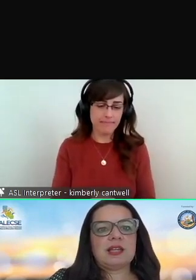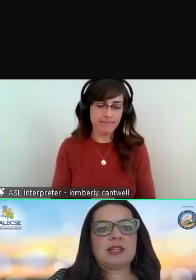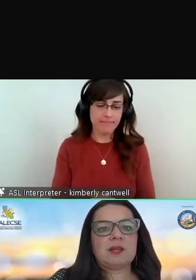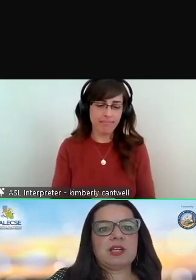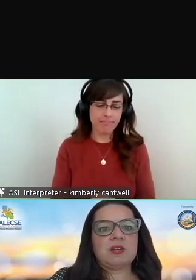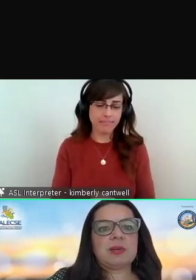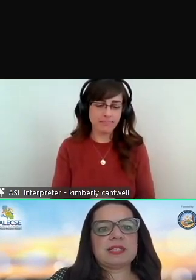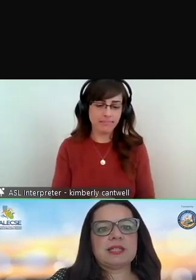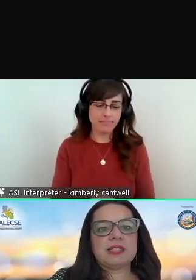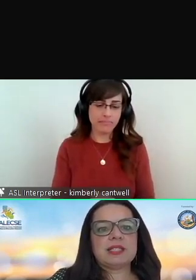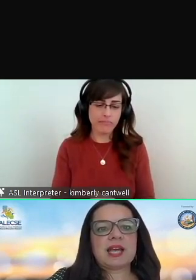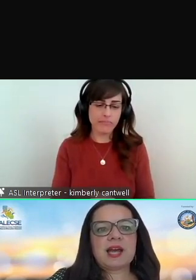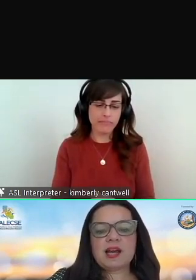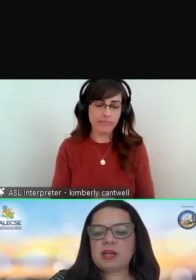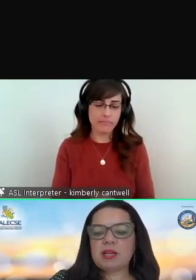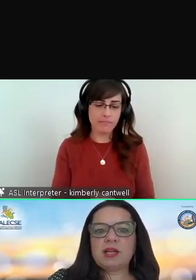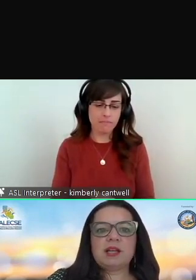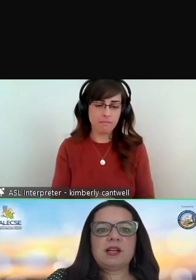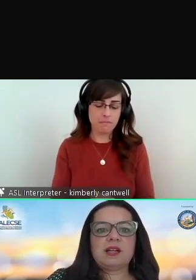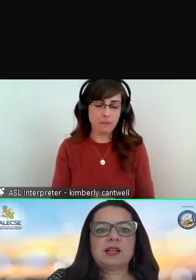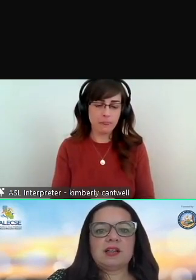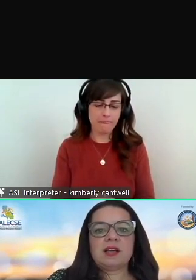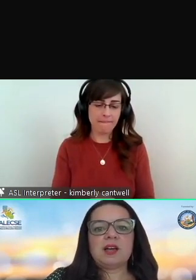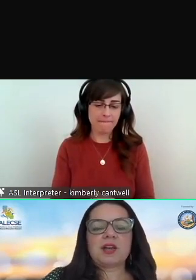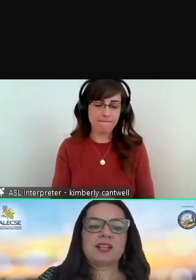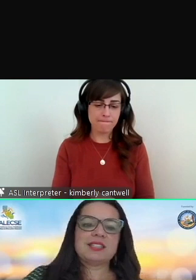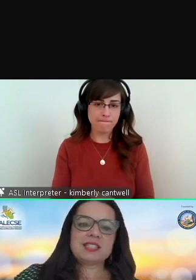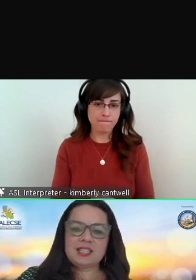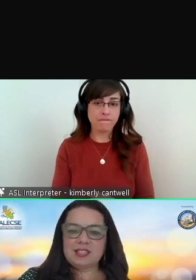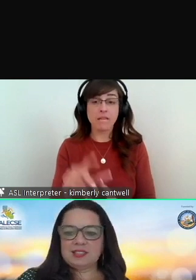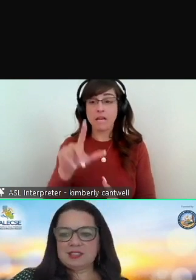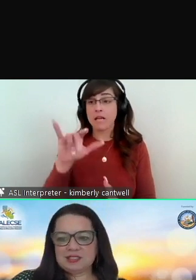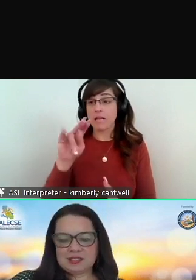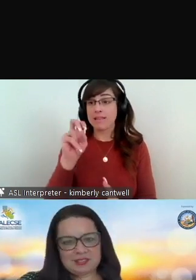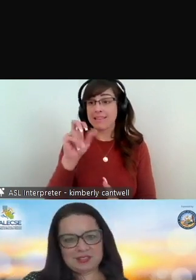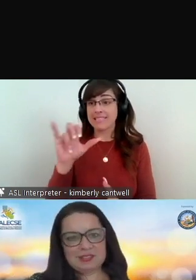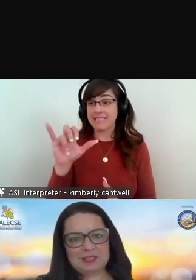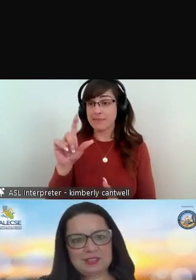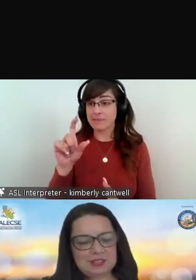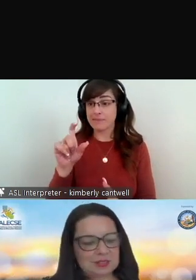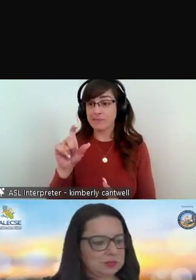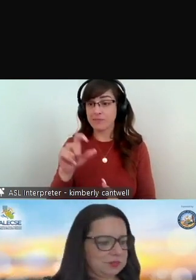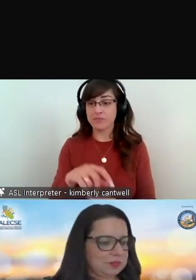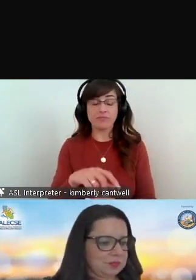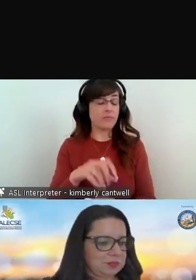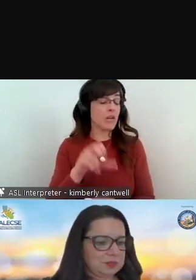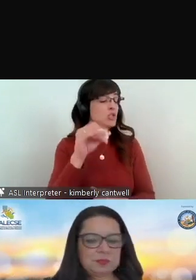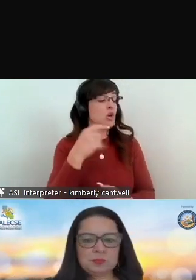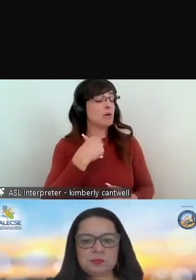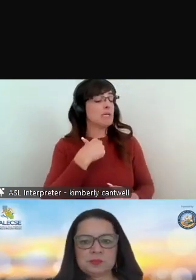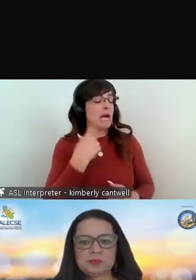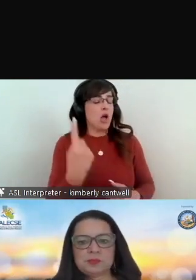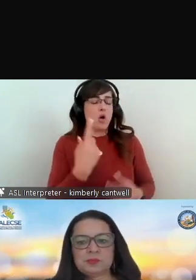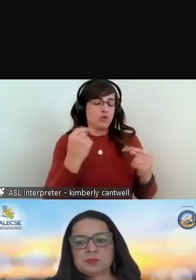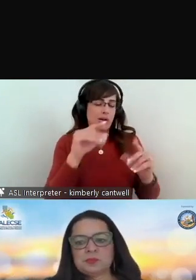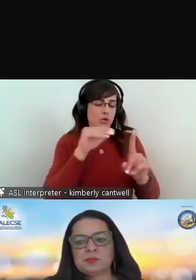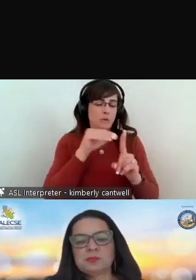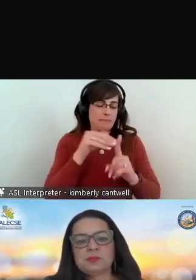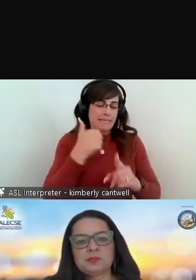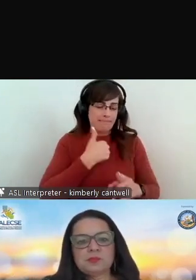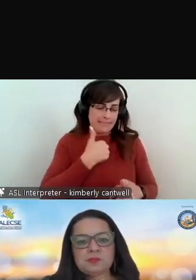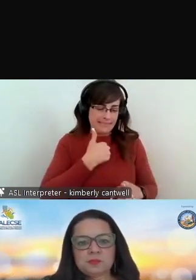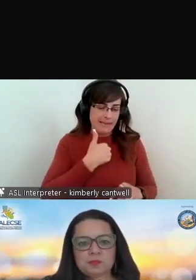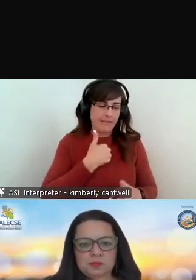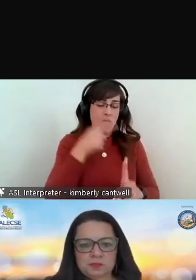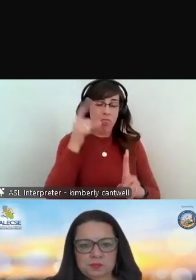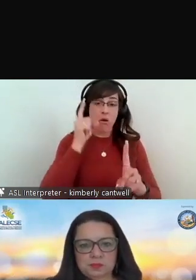And then let me go back to this tab. Okay, Lindsay. So I just always try to remind myself that